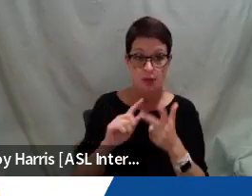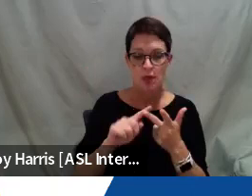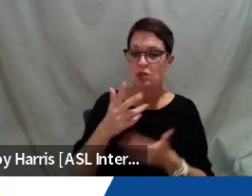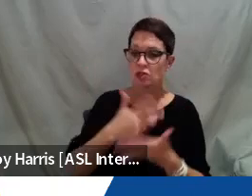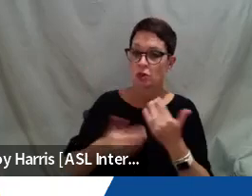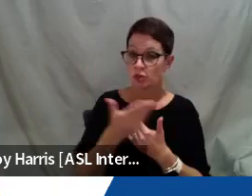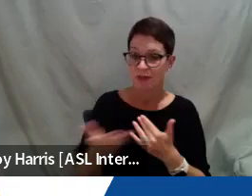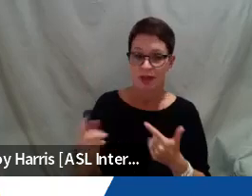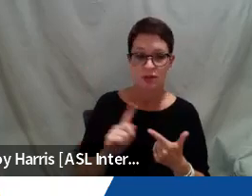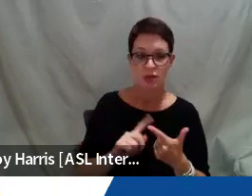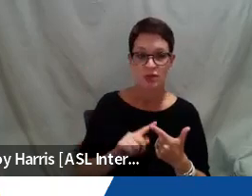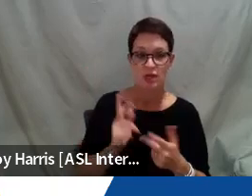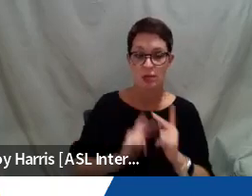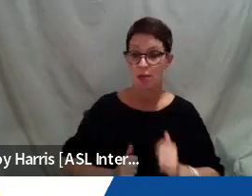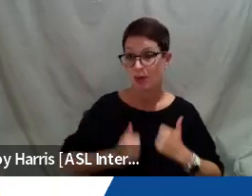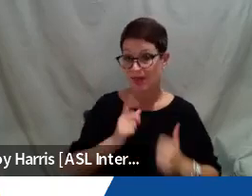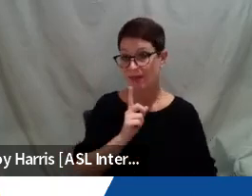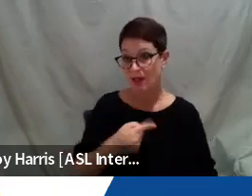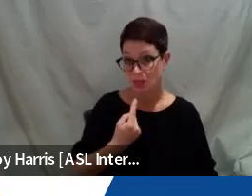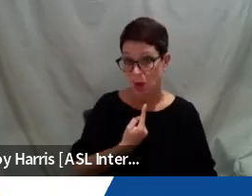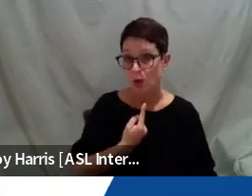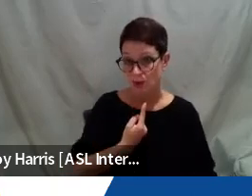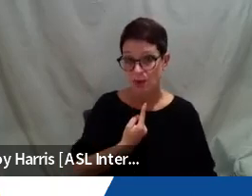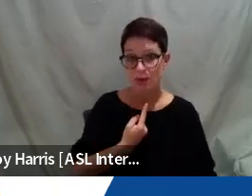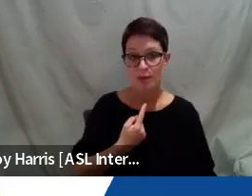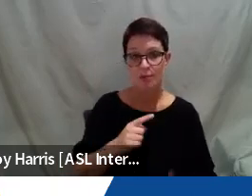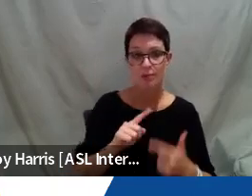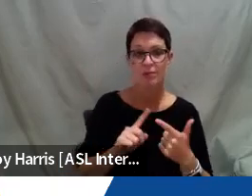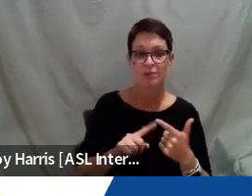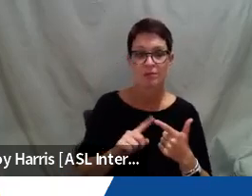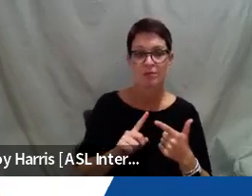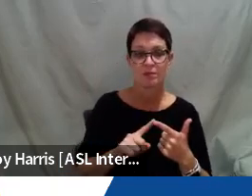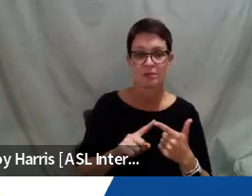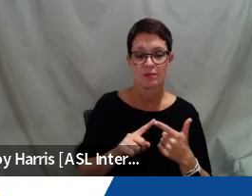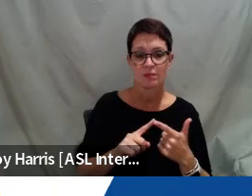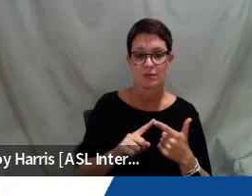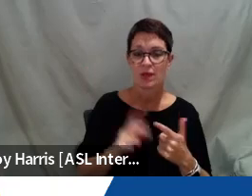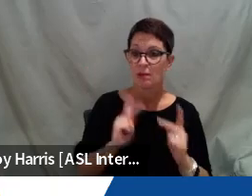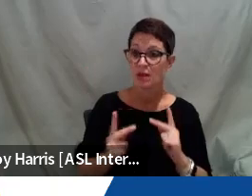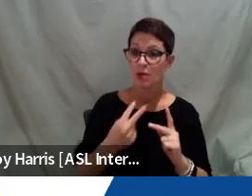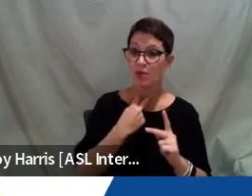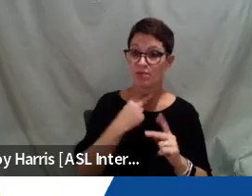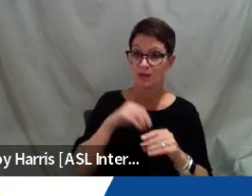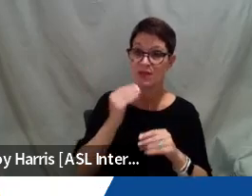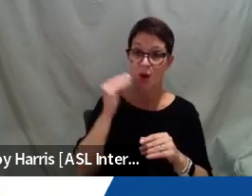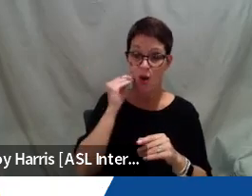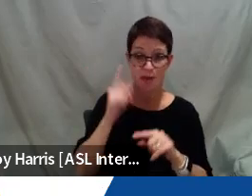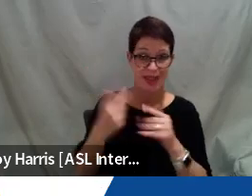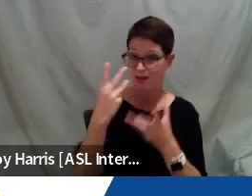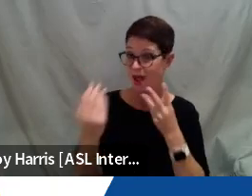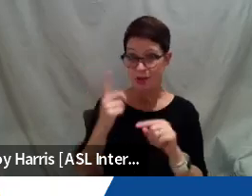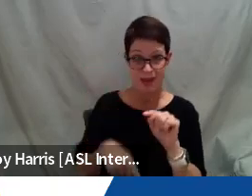factors, so people who are living alone, or people that are homebound. And